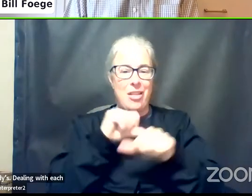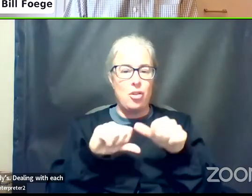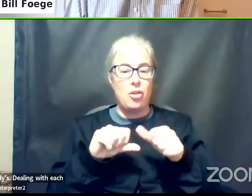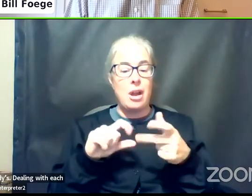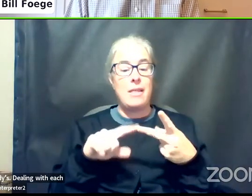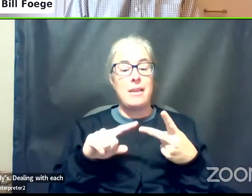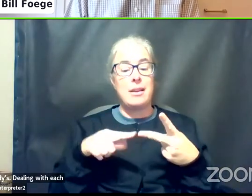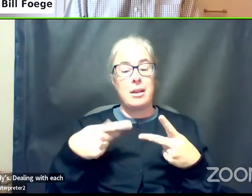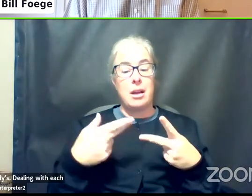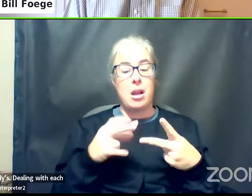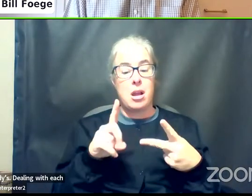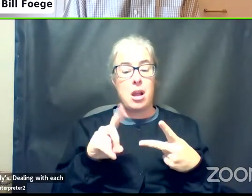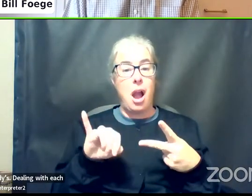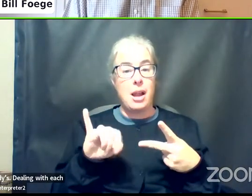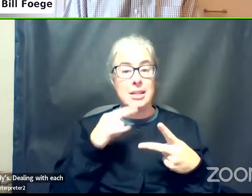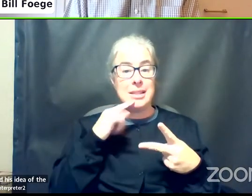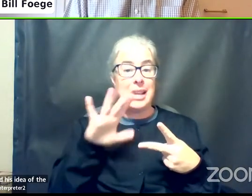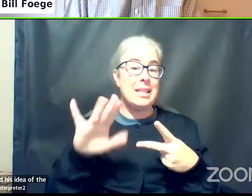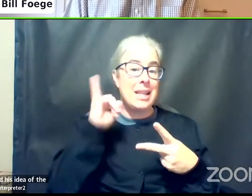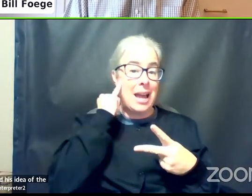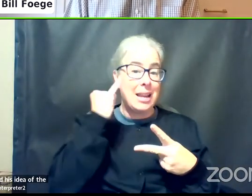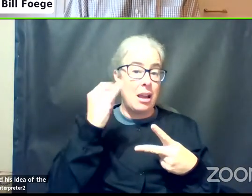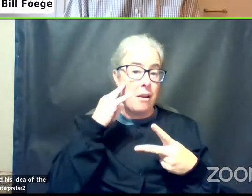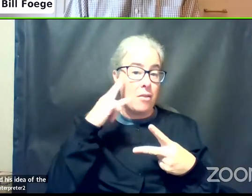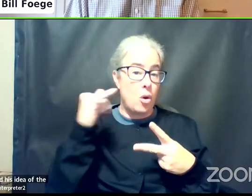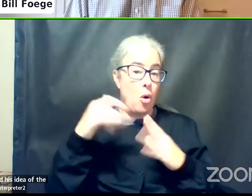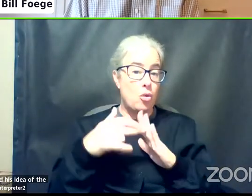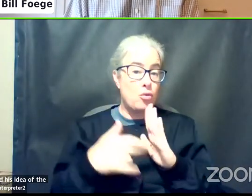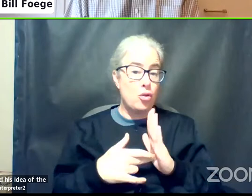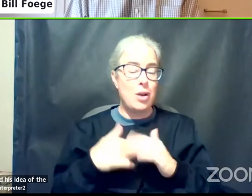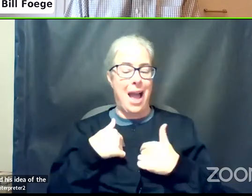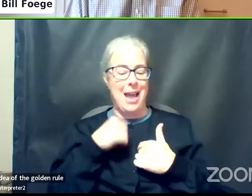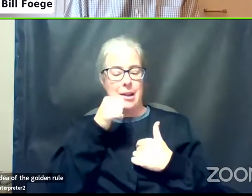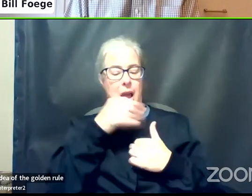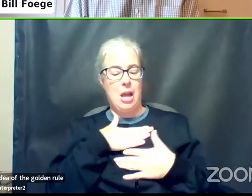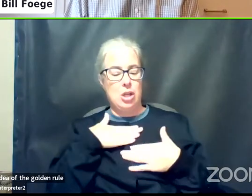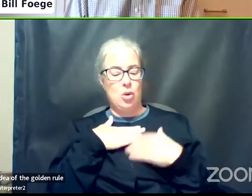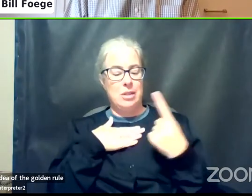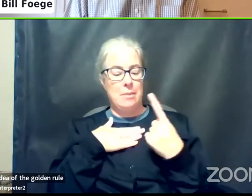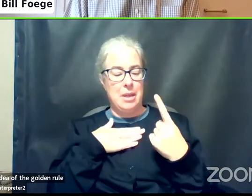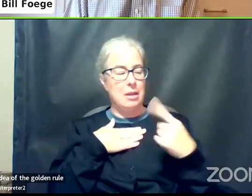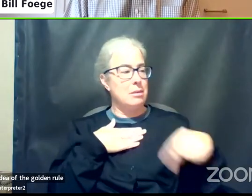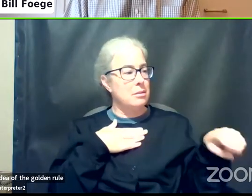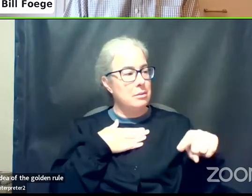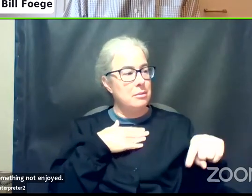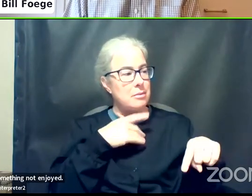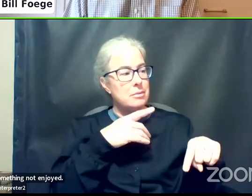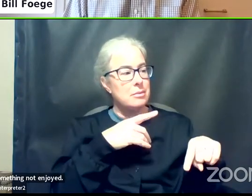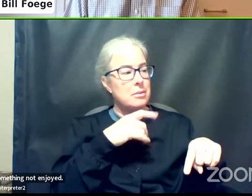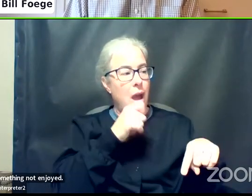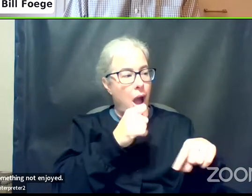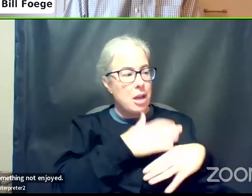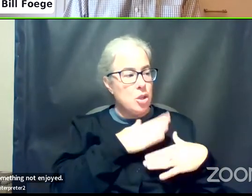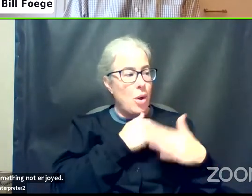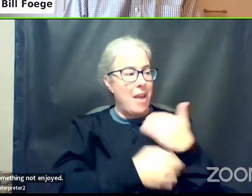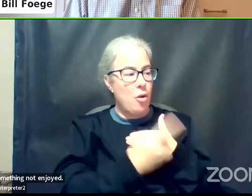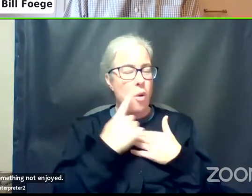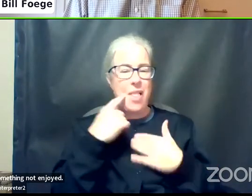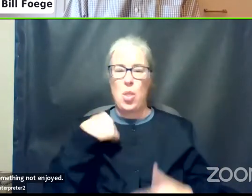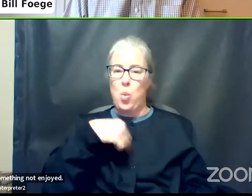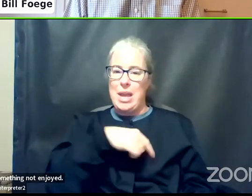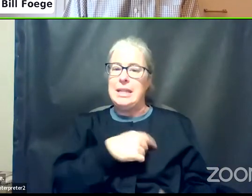Gandhi said his idea of the golden rule was that he should not enjoy something not enjoyed by everyone the we